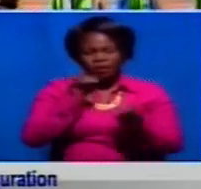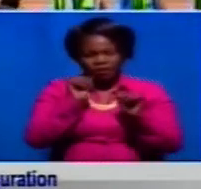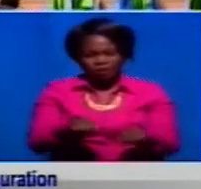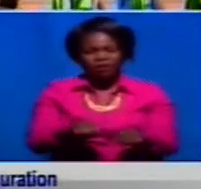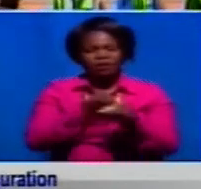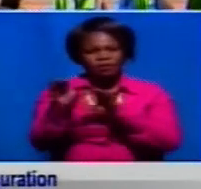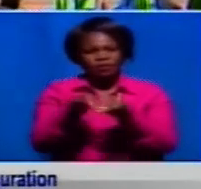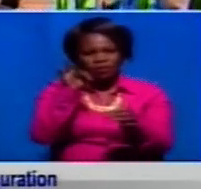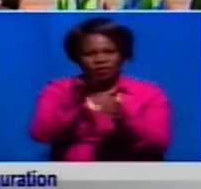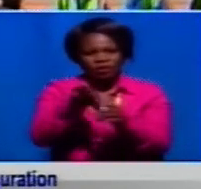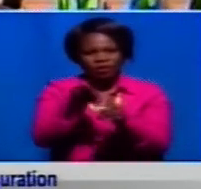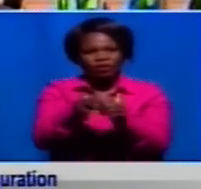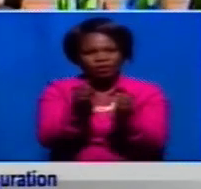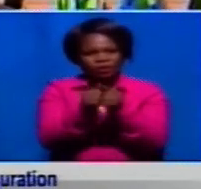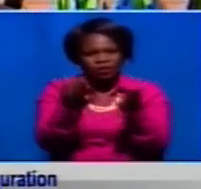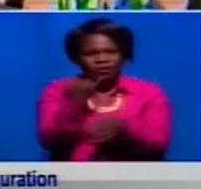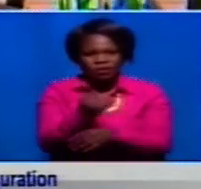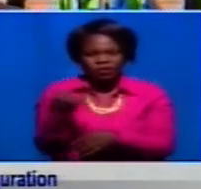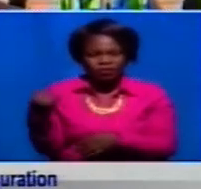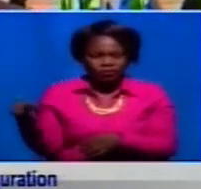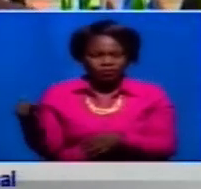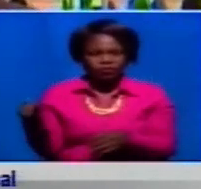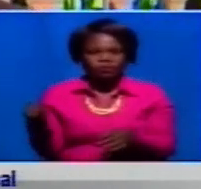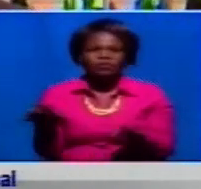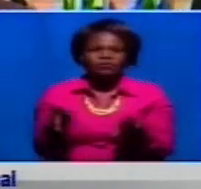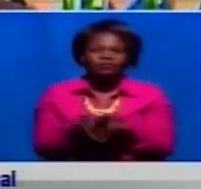elections without issues. And